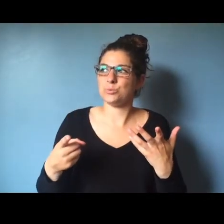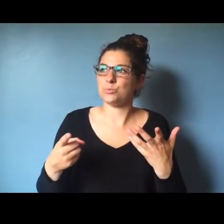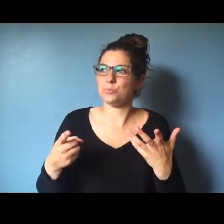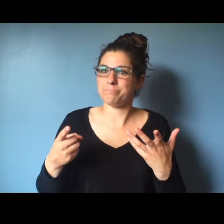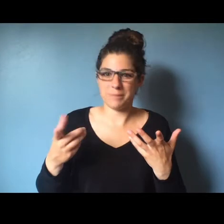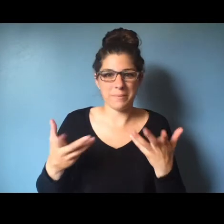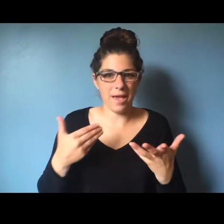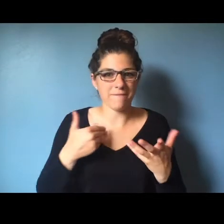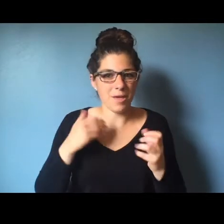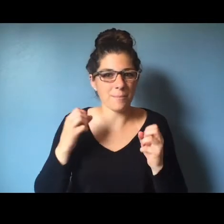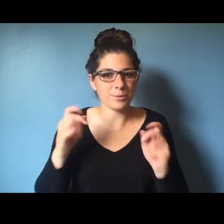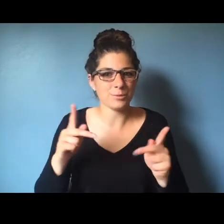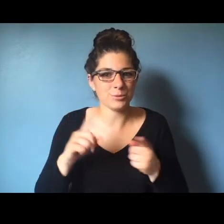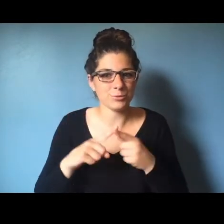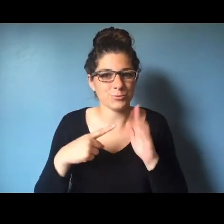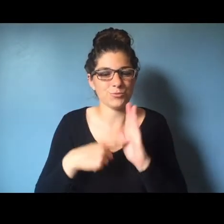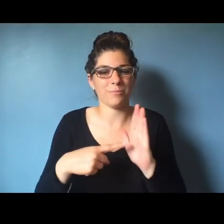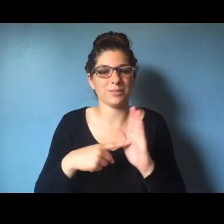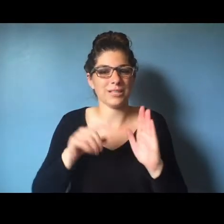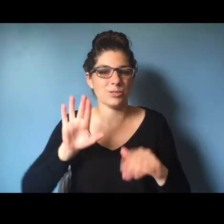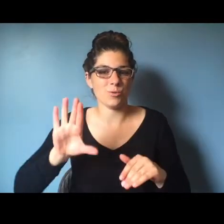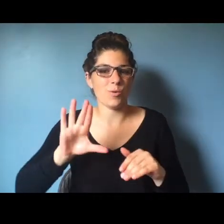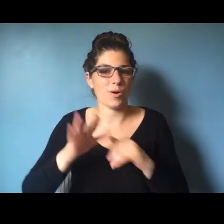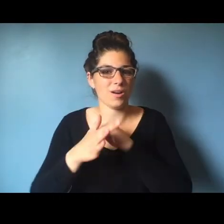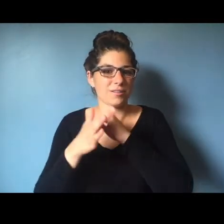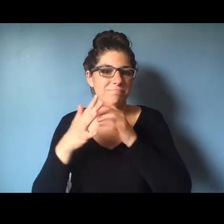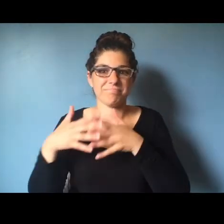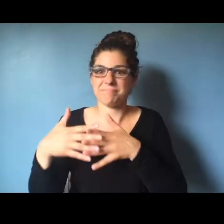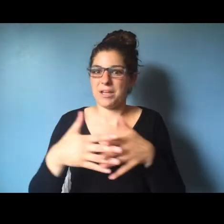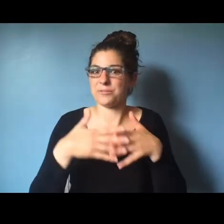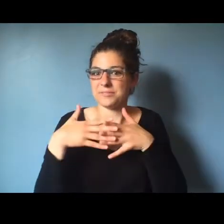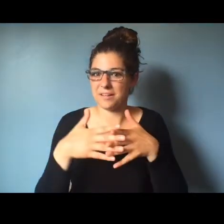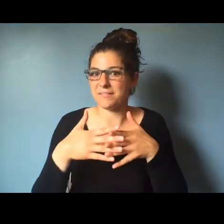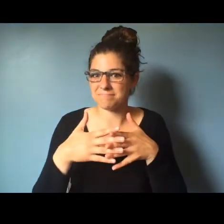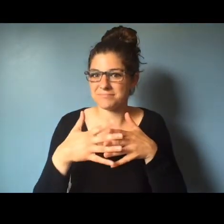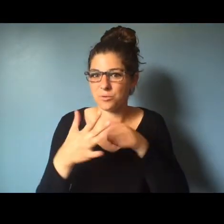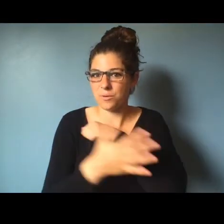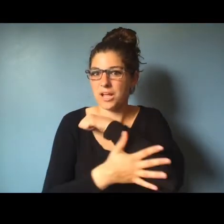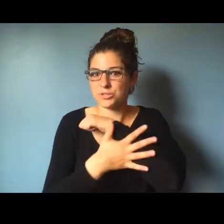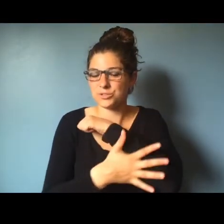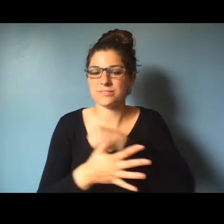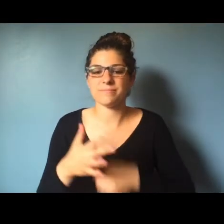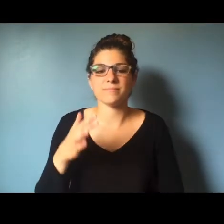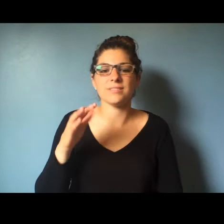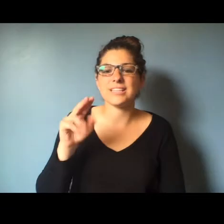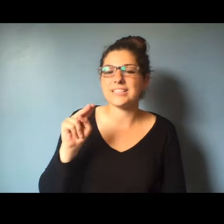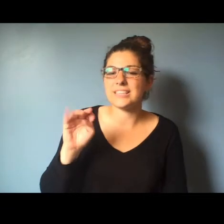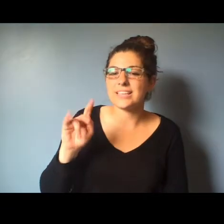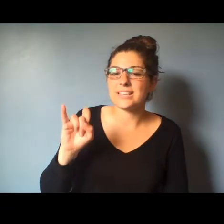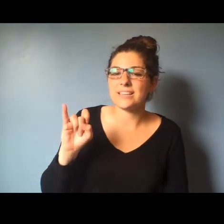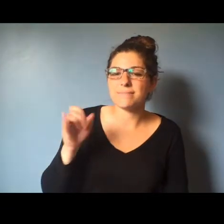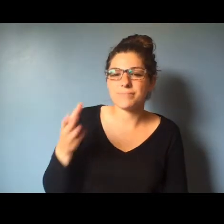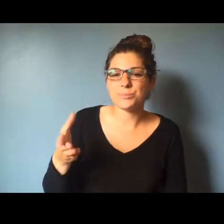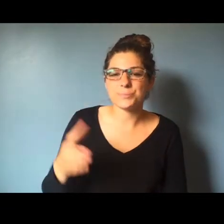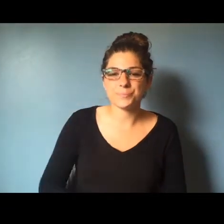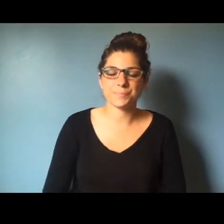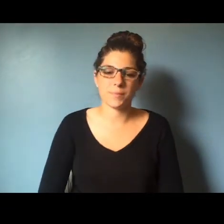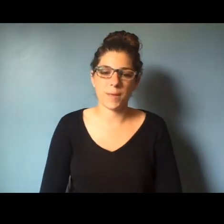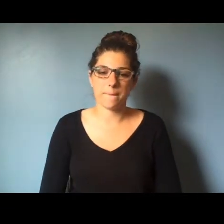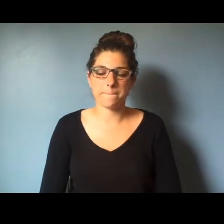have the opportunity to represent your country. Yeah. Nikki, what about you?